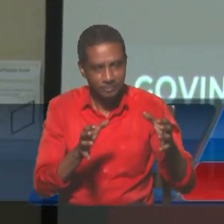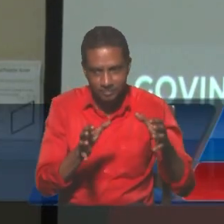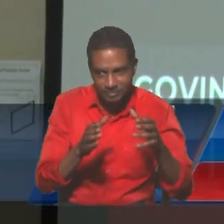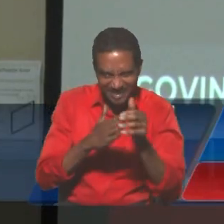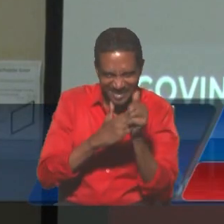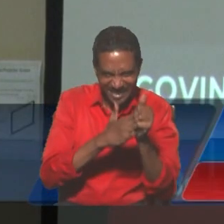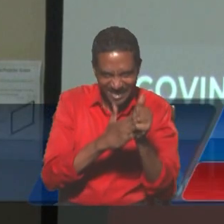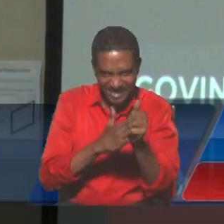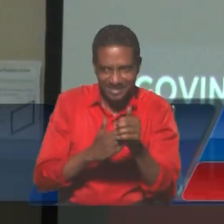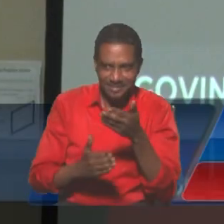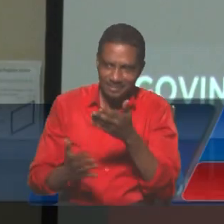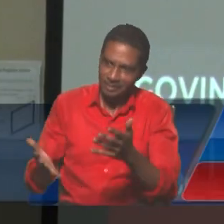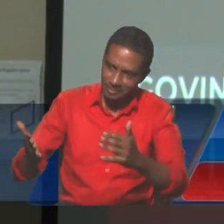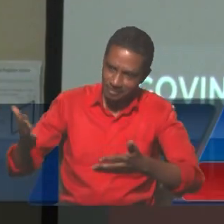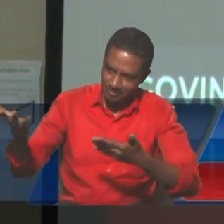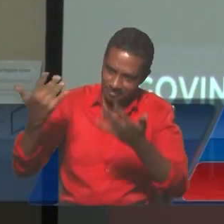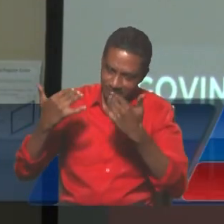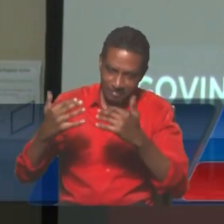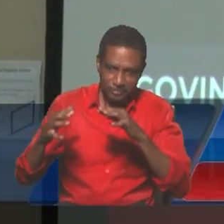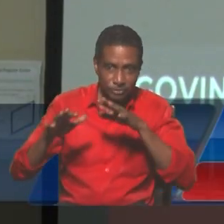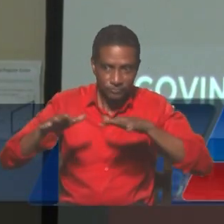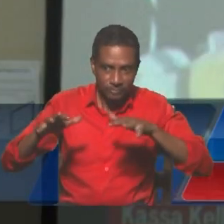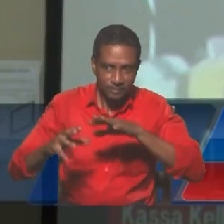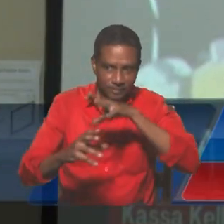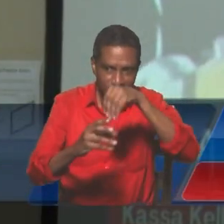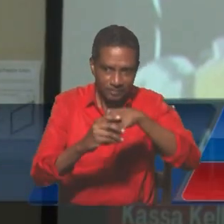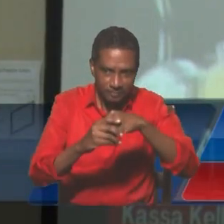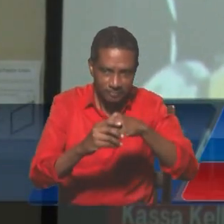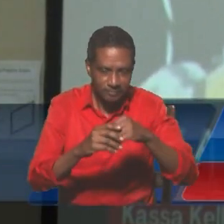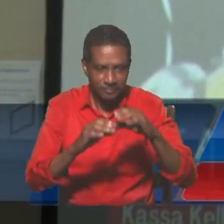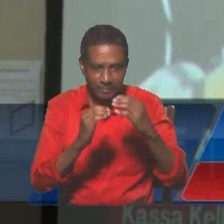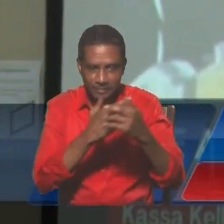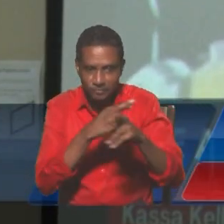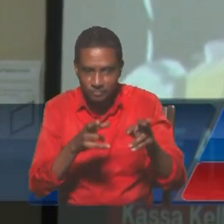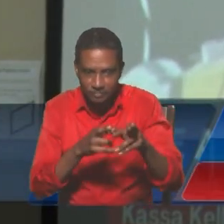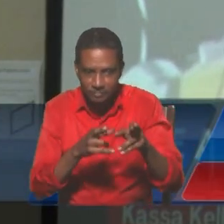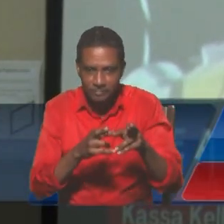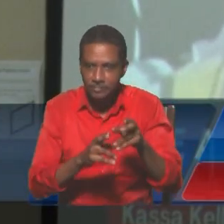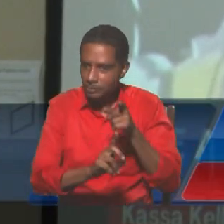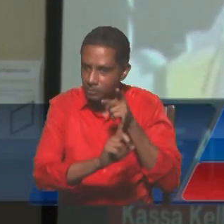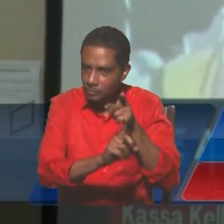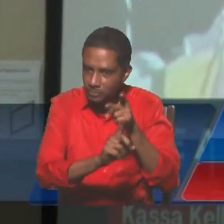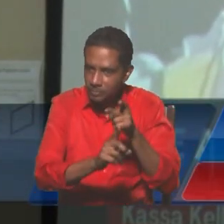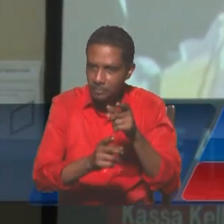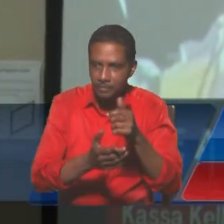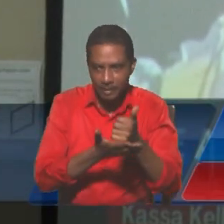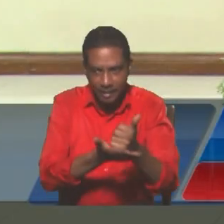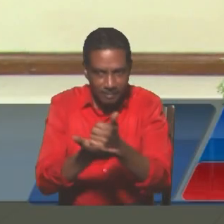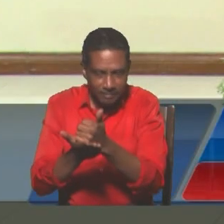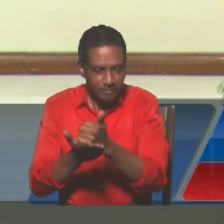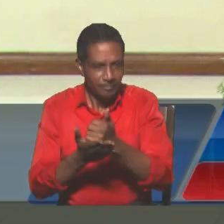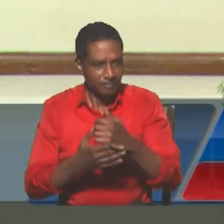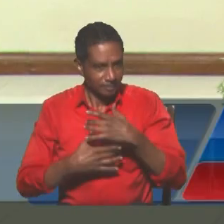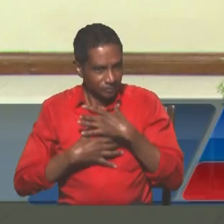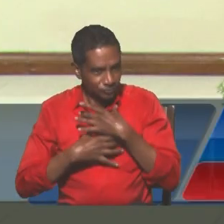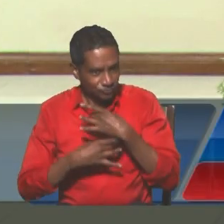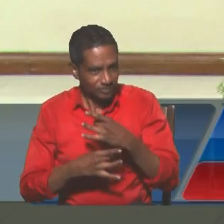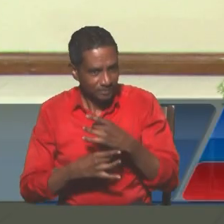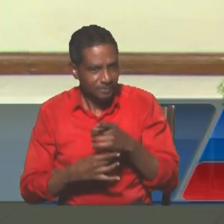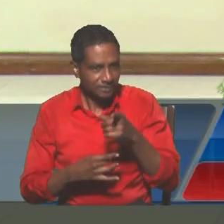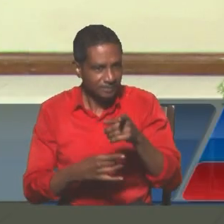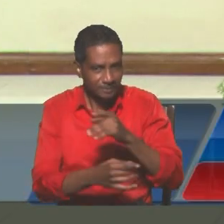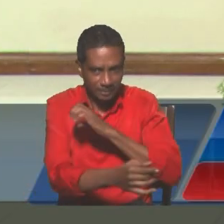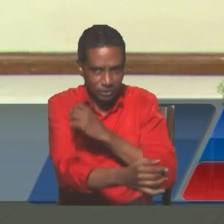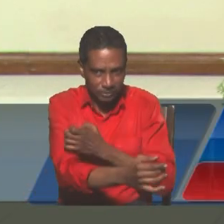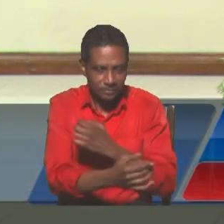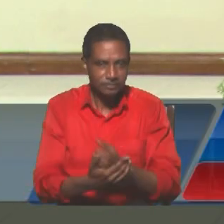dynamic virtual classroom experience designed to spark early interest in sustainable energy solutions. Minister in the